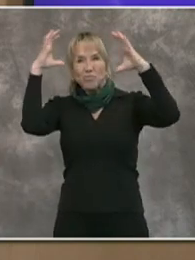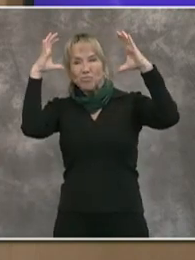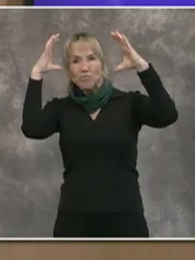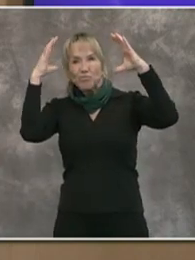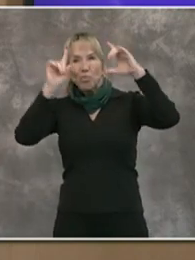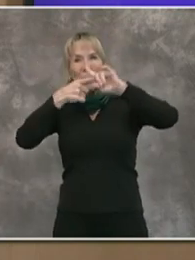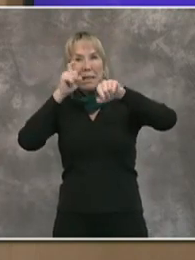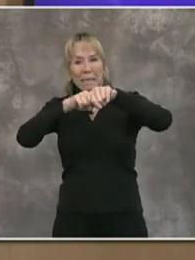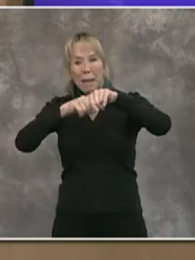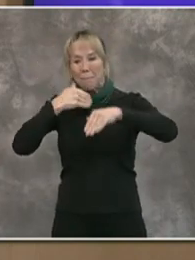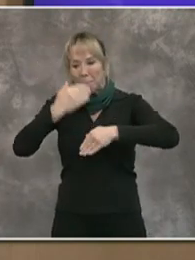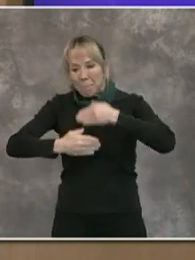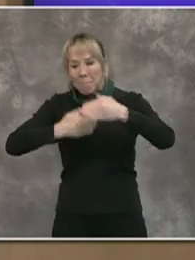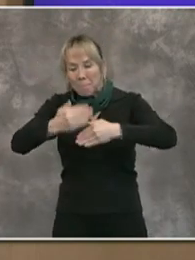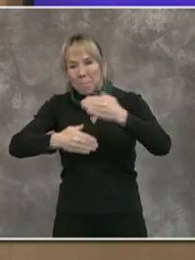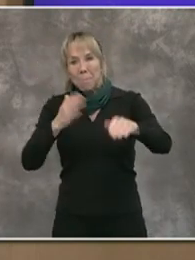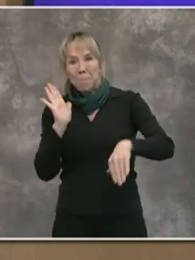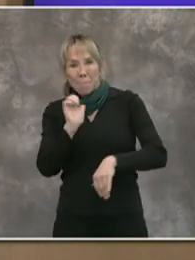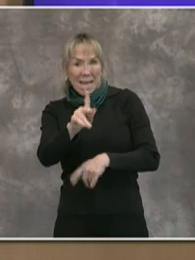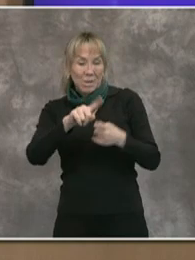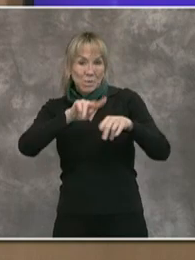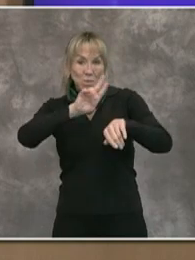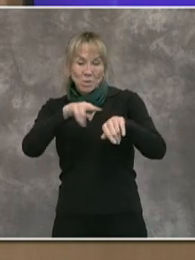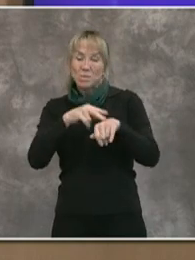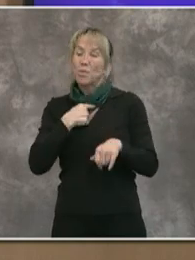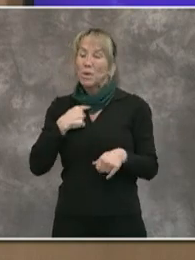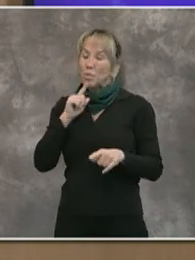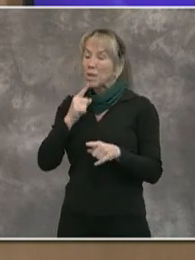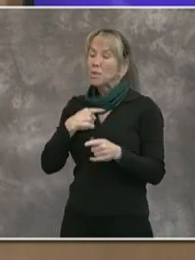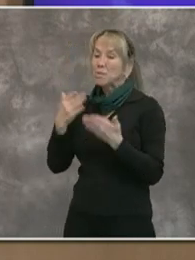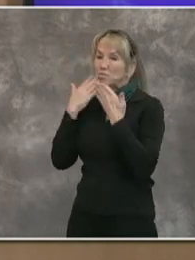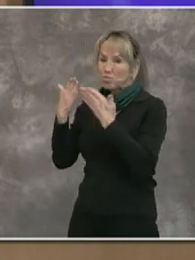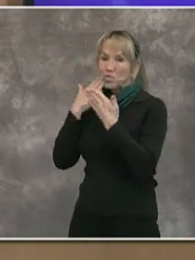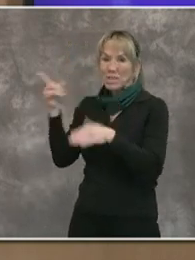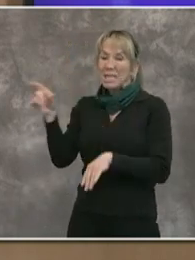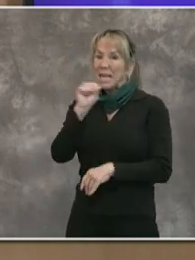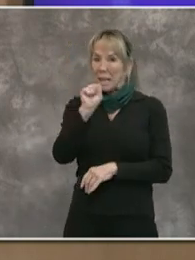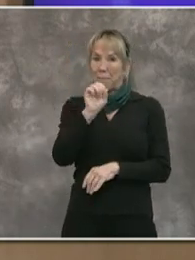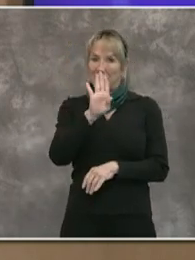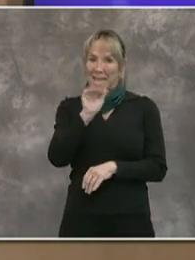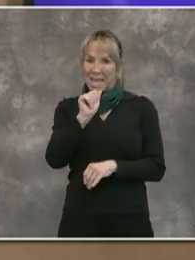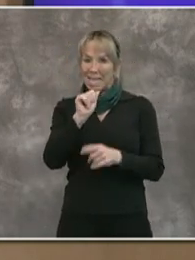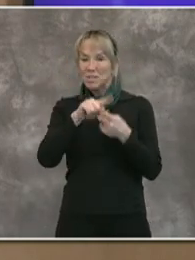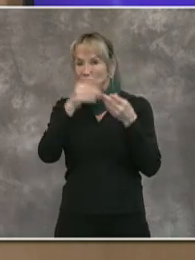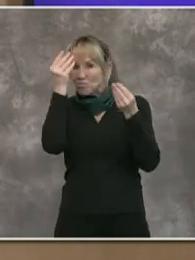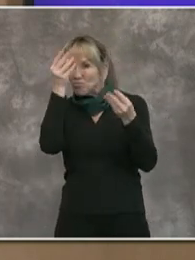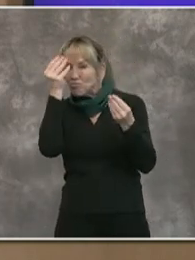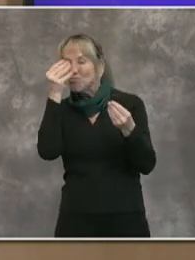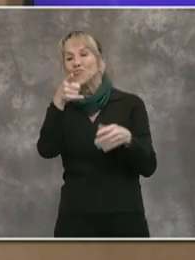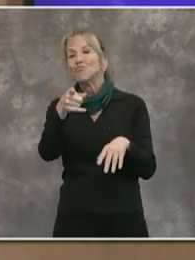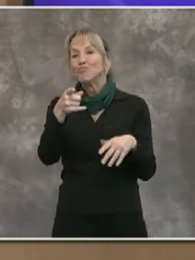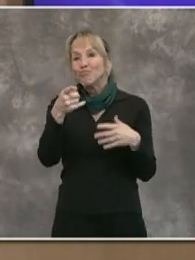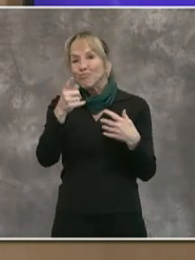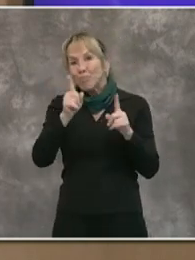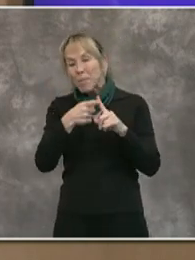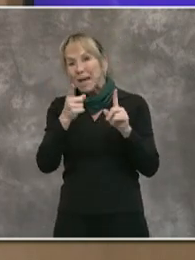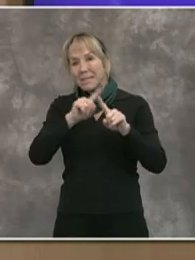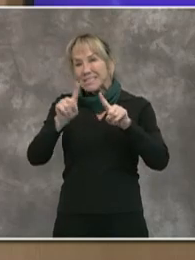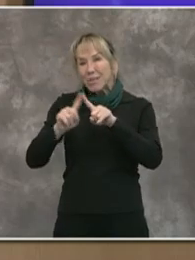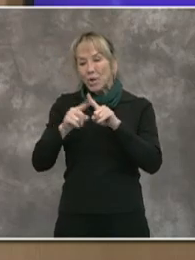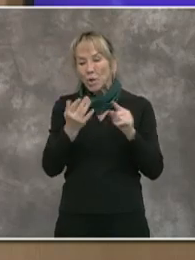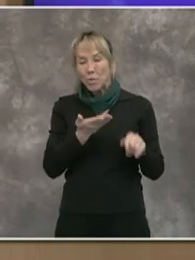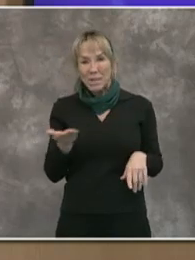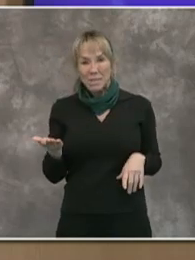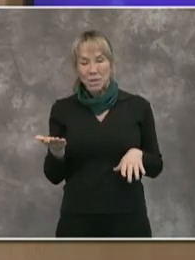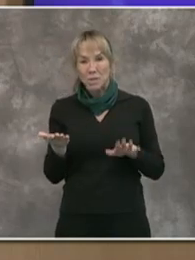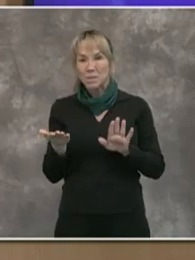posture. And we appreciate the SBA. We'll also be sharing a few state resources that are there. And so we ask you to hang in there. No one is unaware of how difficult